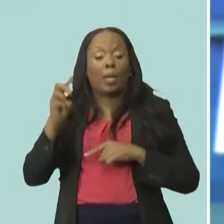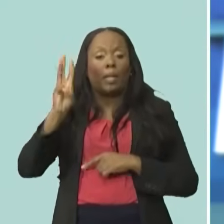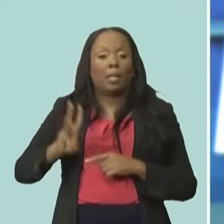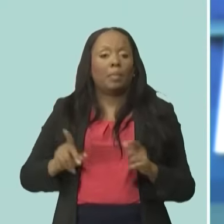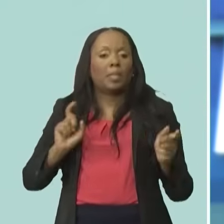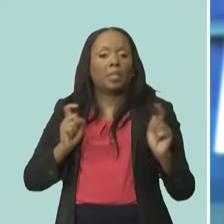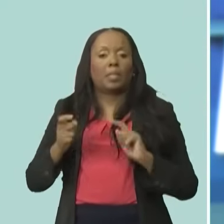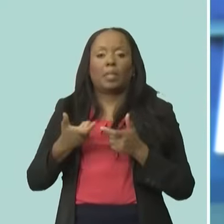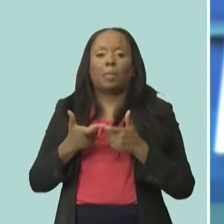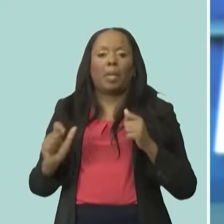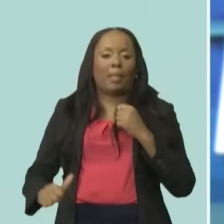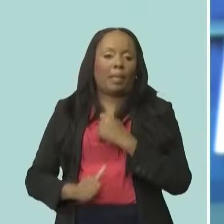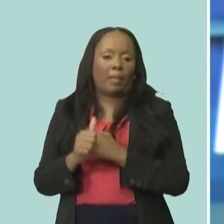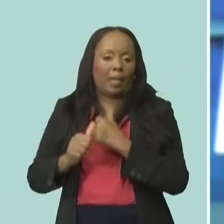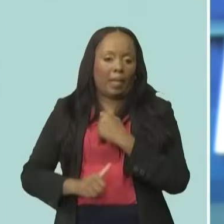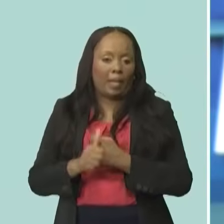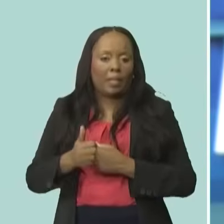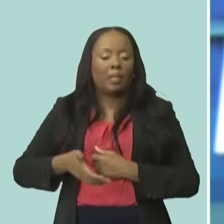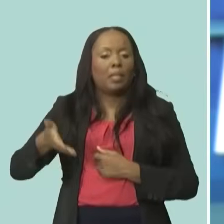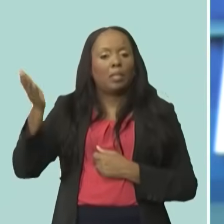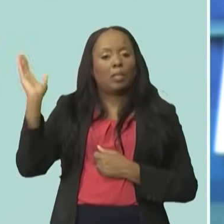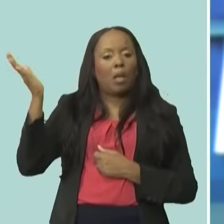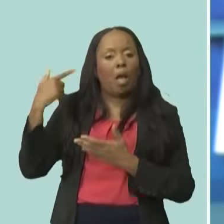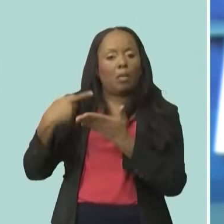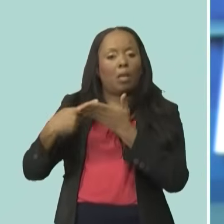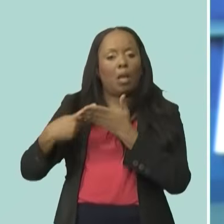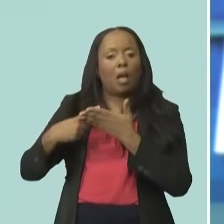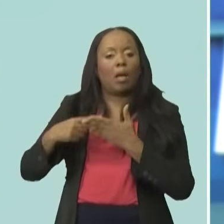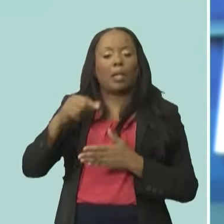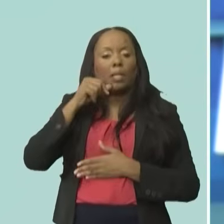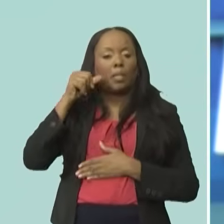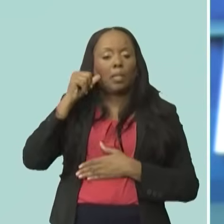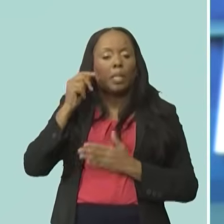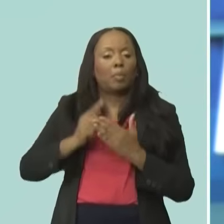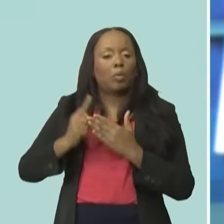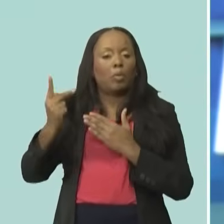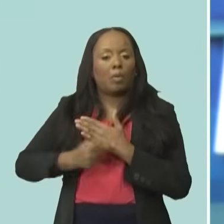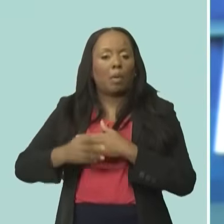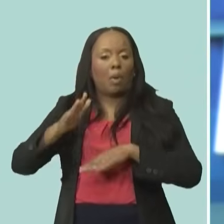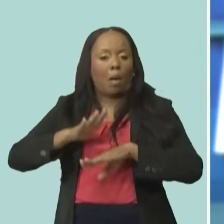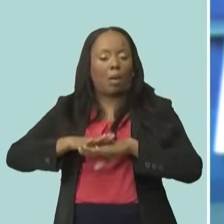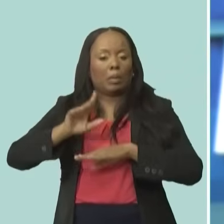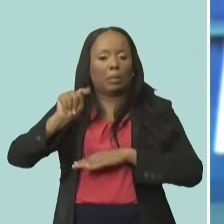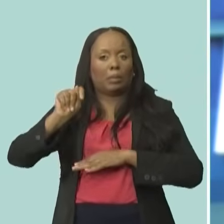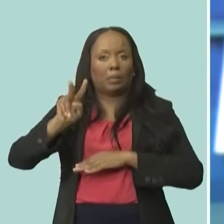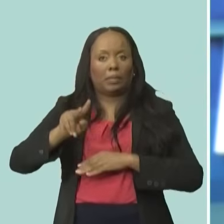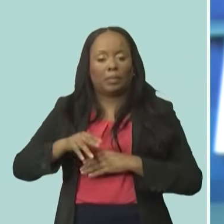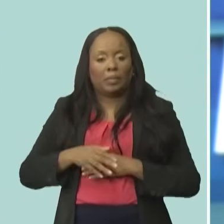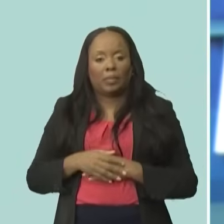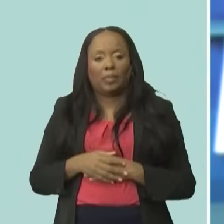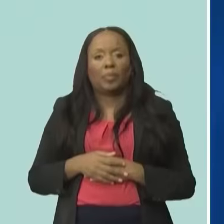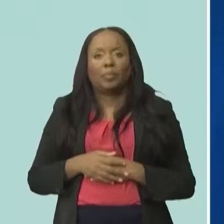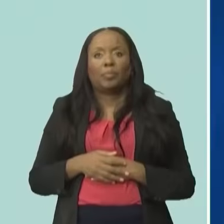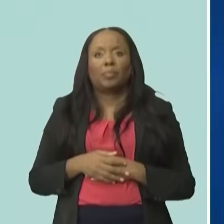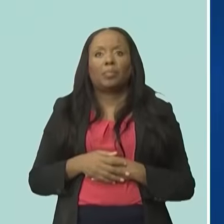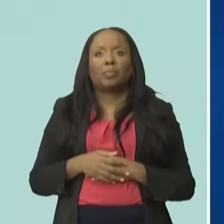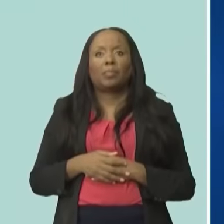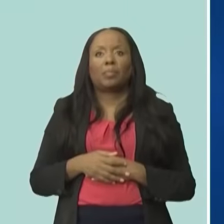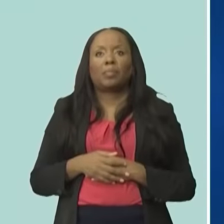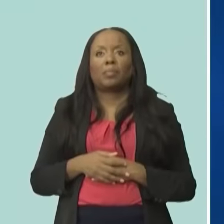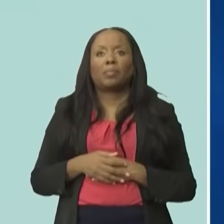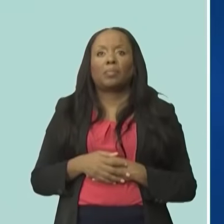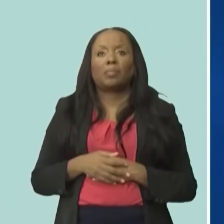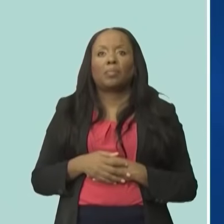is a major threat to the island. He was speaking on CBC TV8's The People's Business. And we now